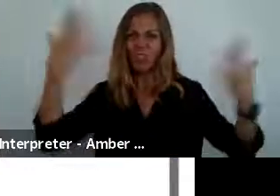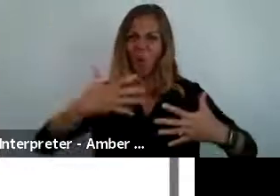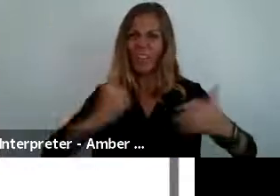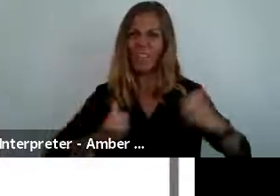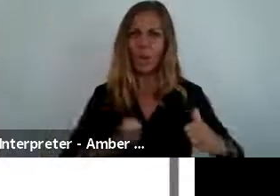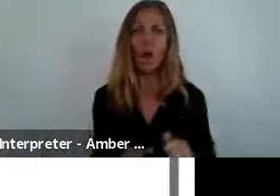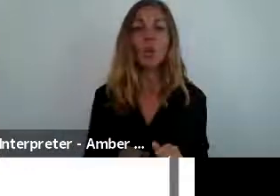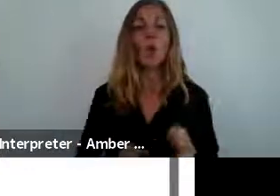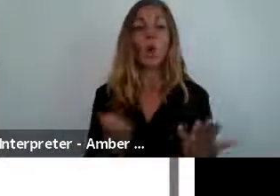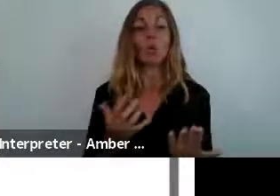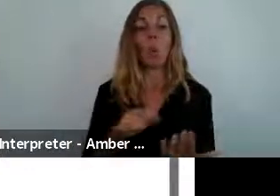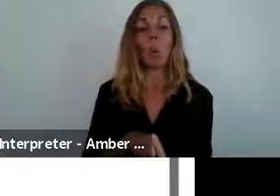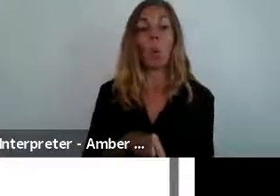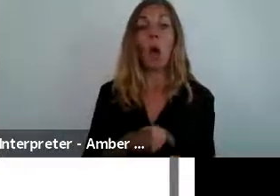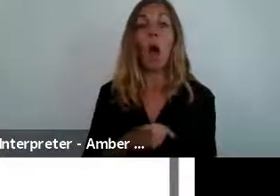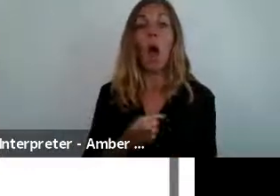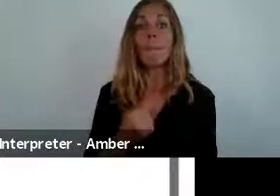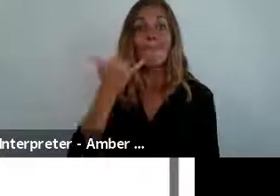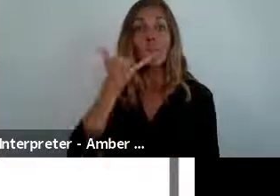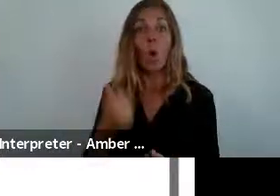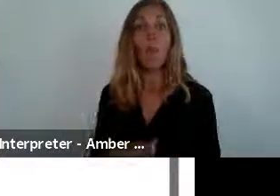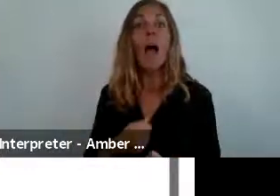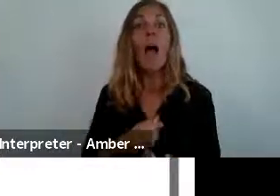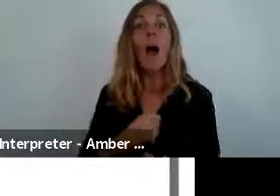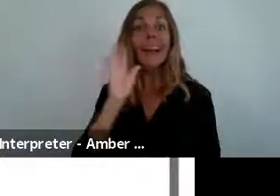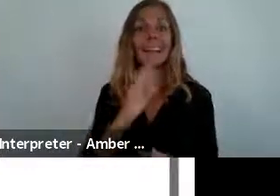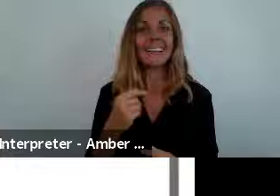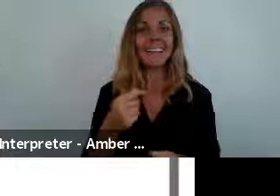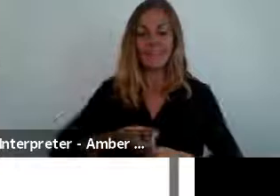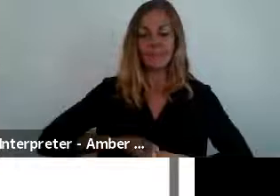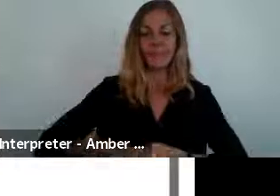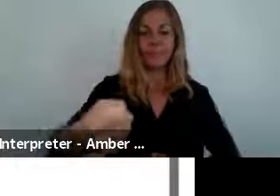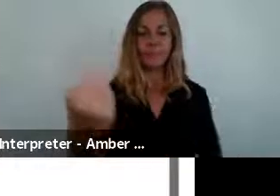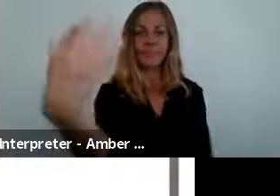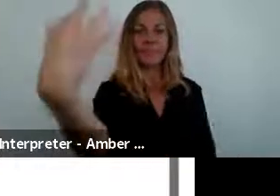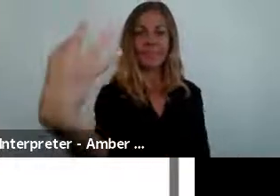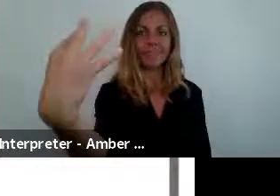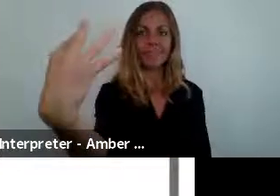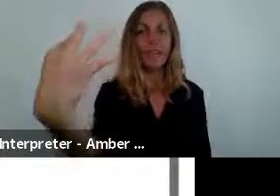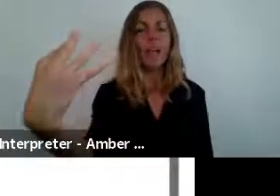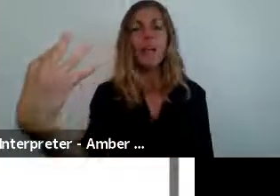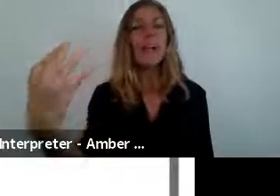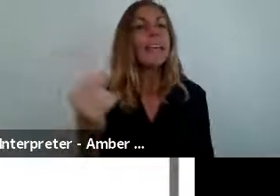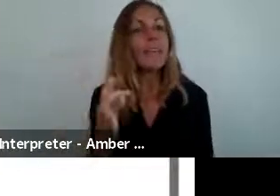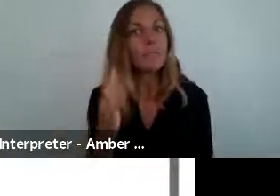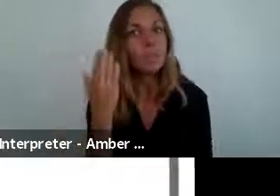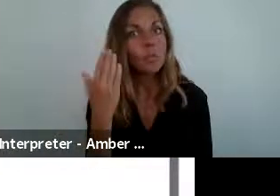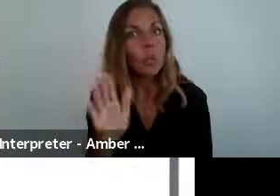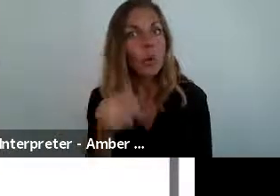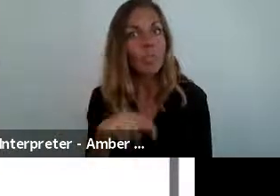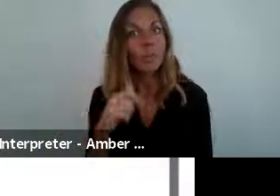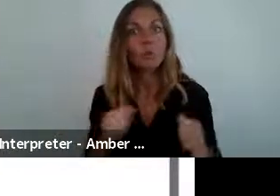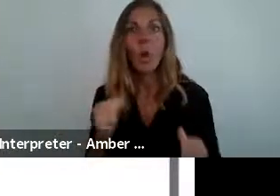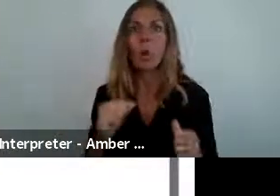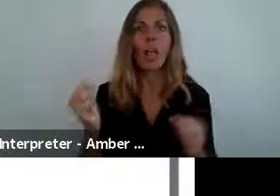it on my phone on a selfie stick, and great comment, if you don't know this show, there's a lot of moving around. It's not just a stage, there's people behind